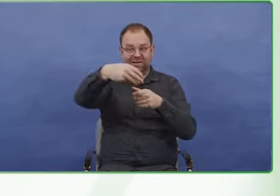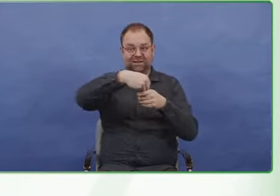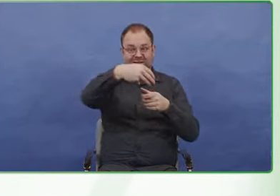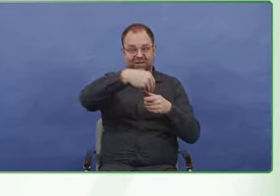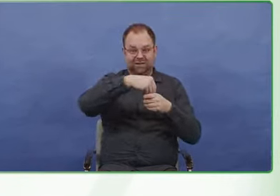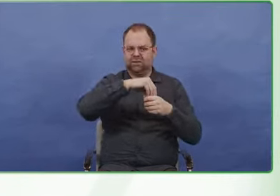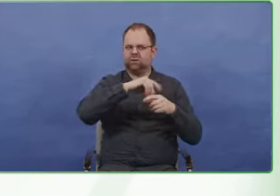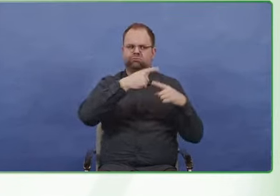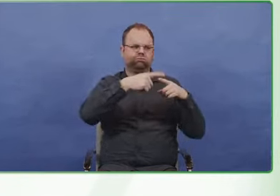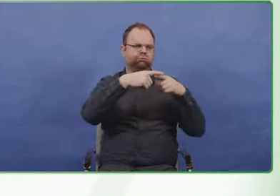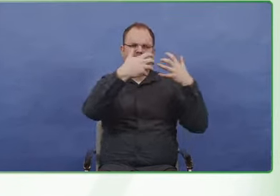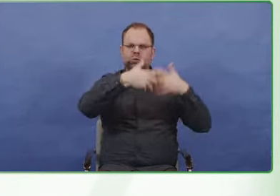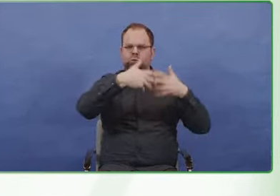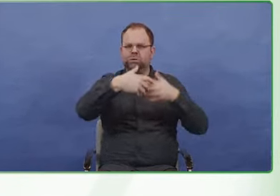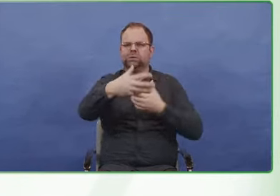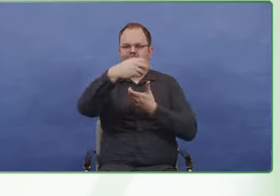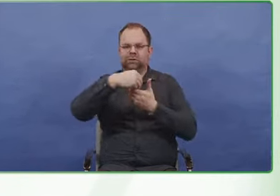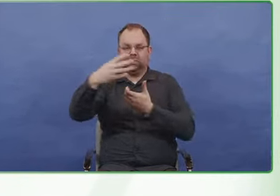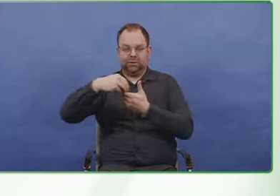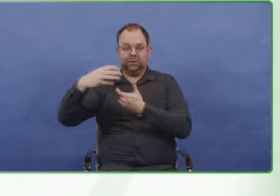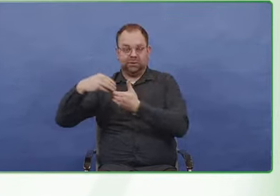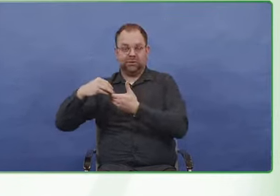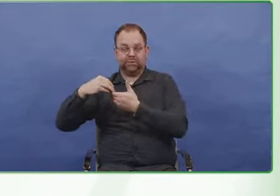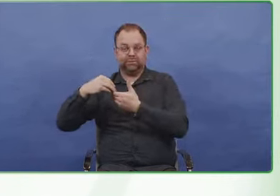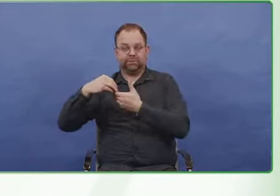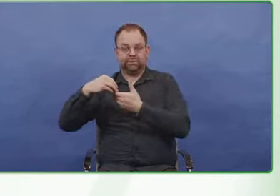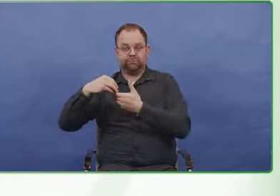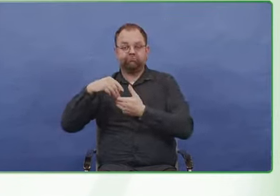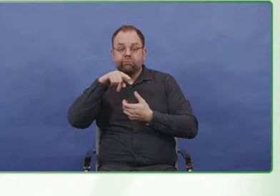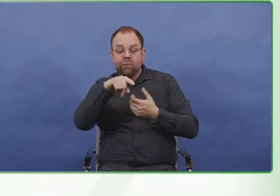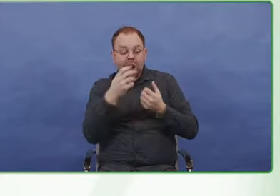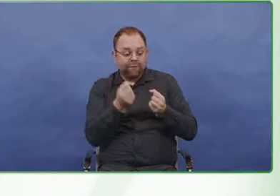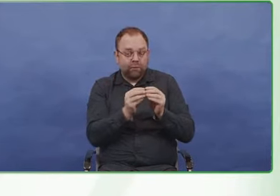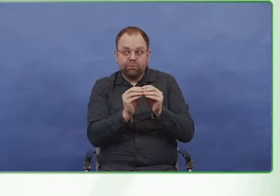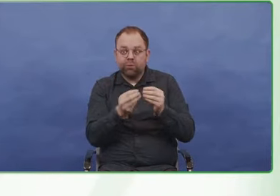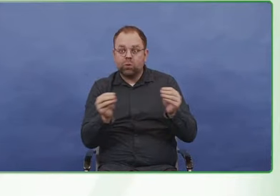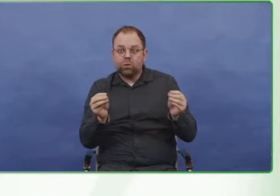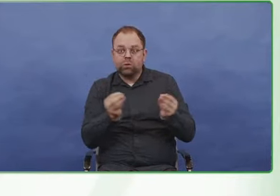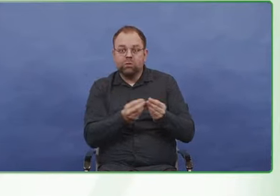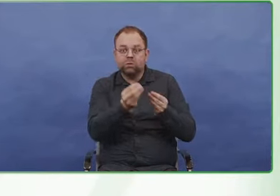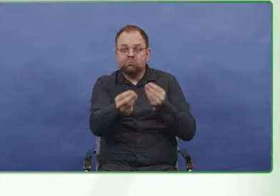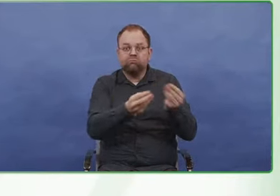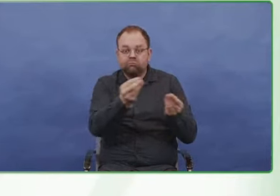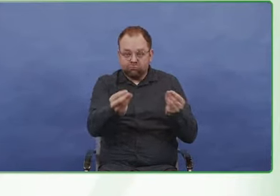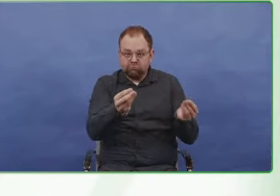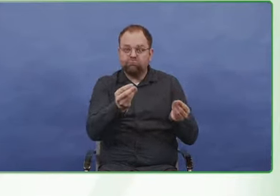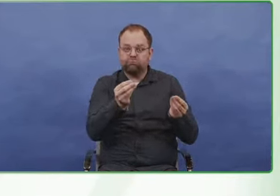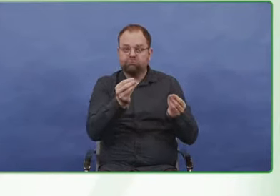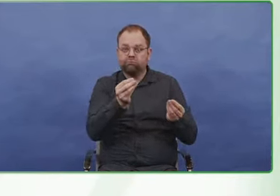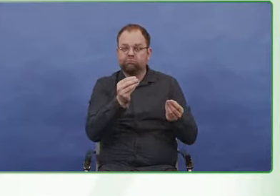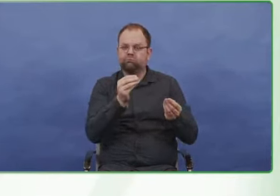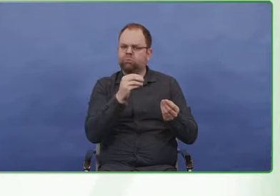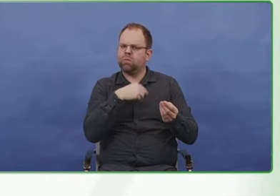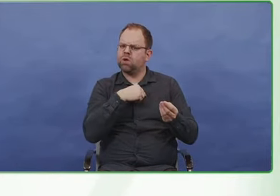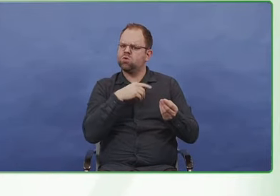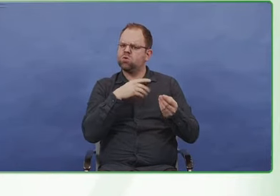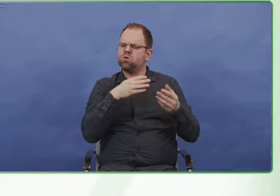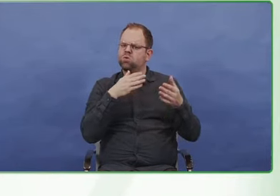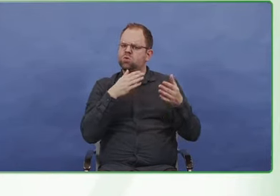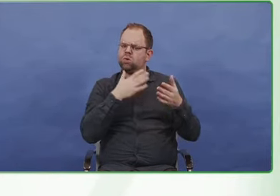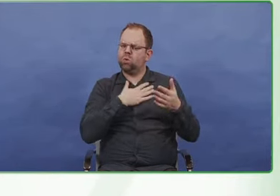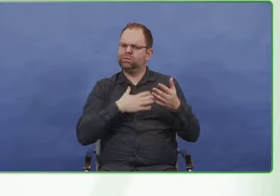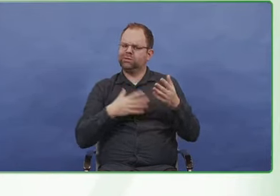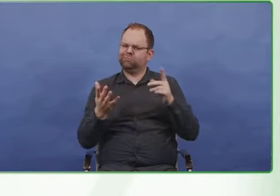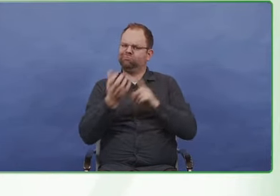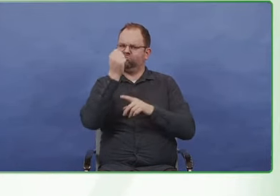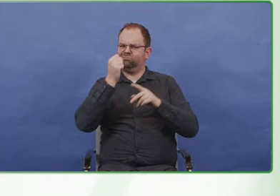for the persons with disabilities ranges from at various ranges, like WHO might have identified